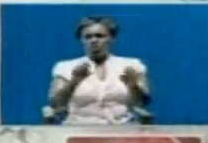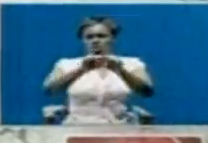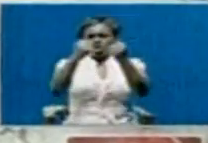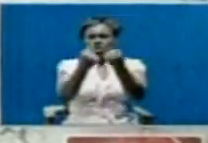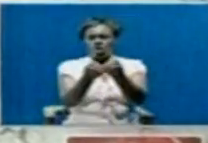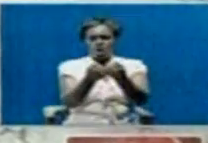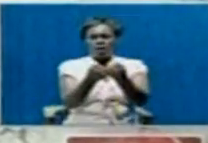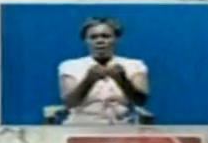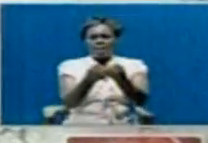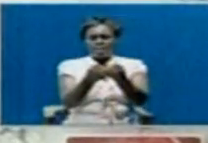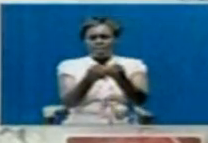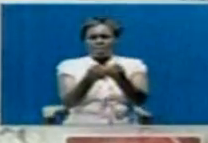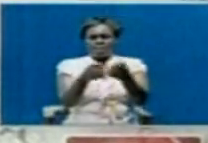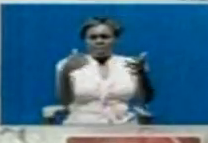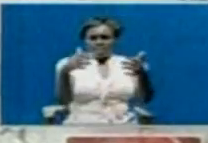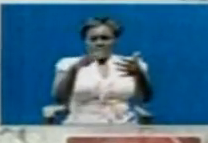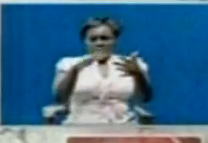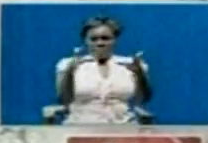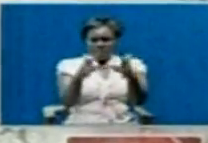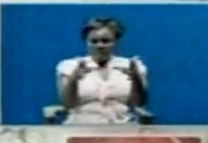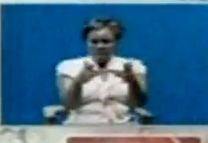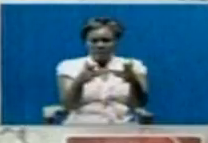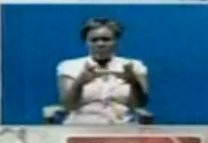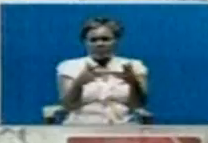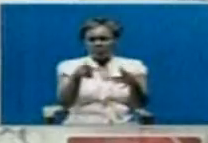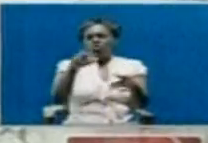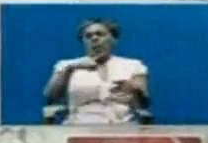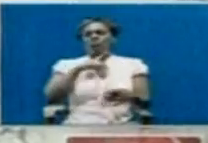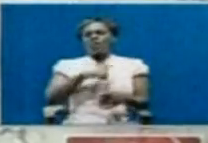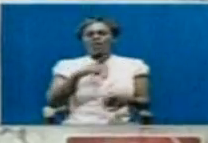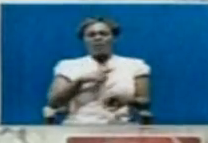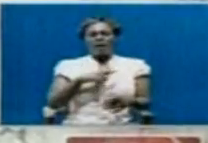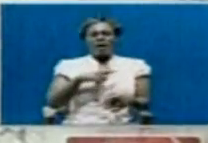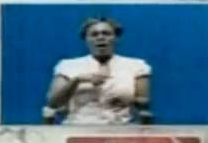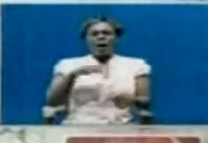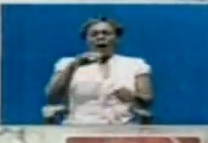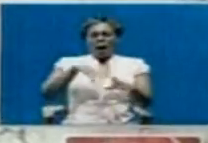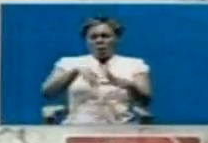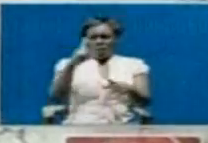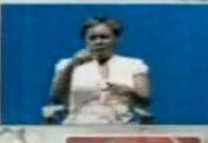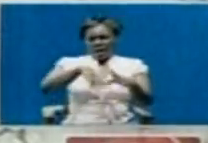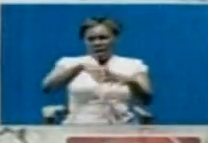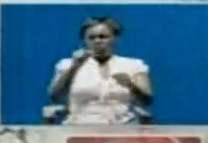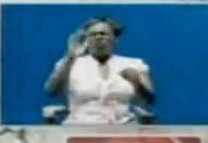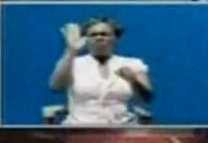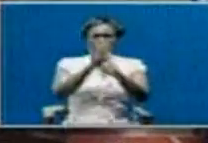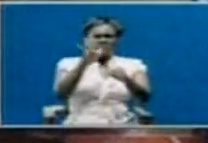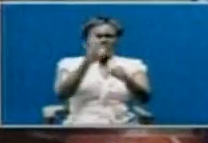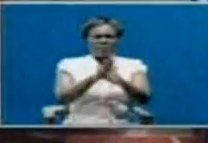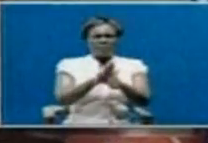mouth. The word spread. One out of maybe a million.